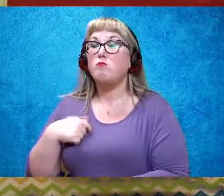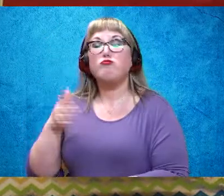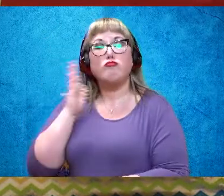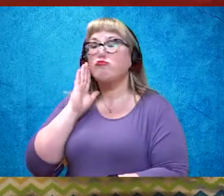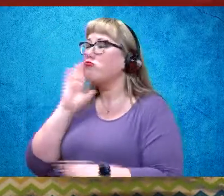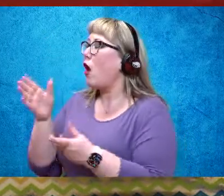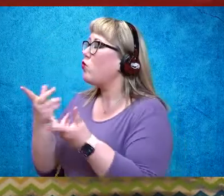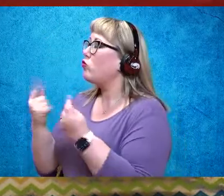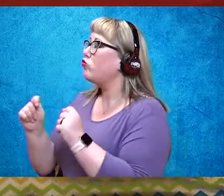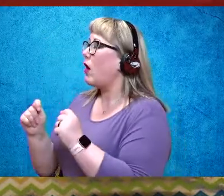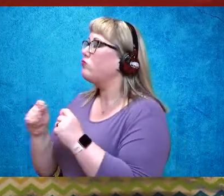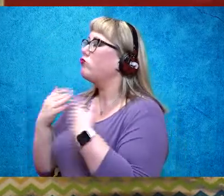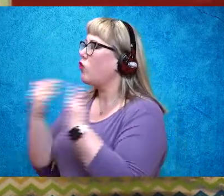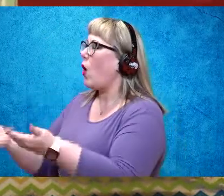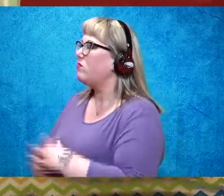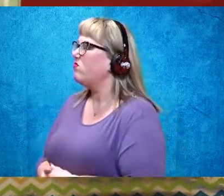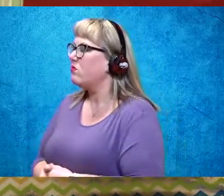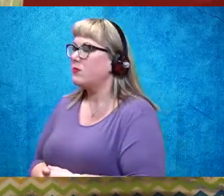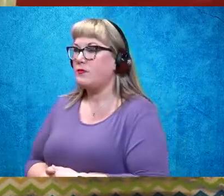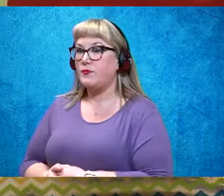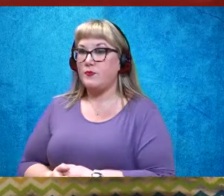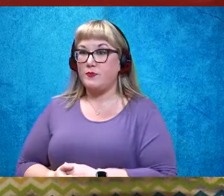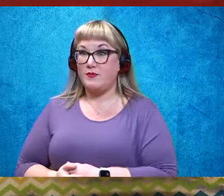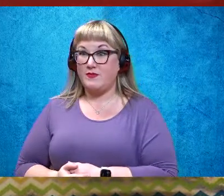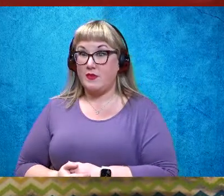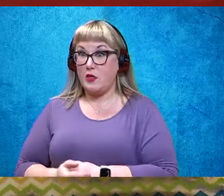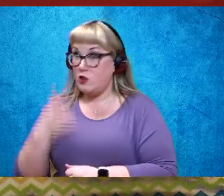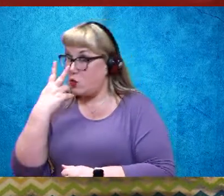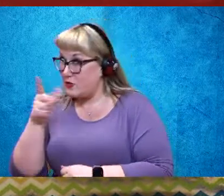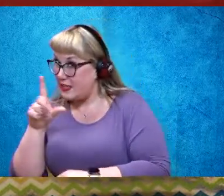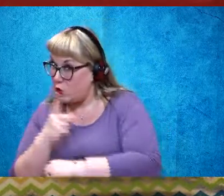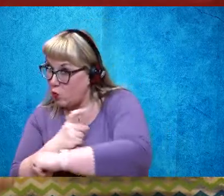Go ahead and sing. See the inchworm?